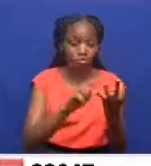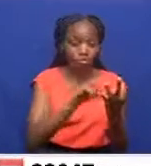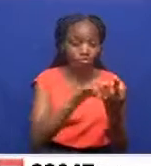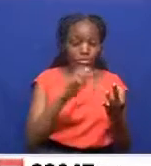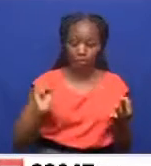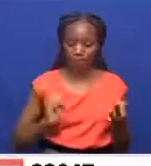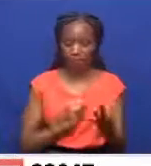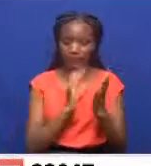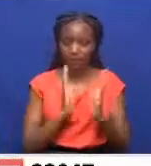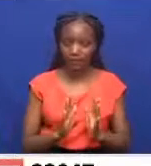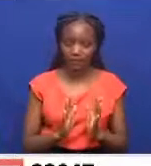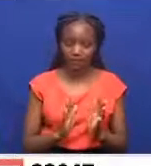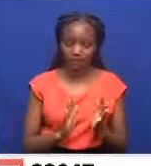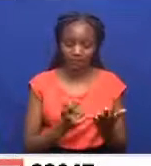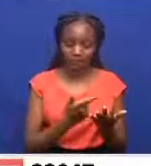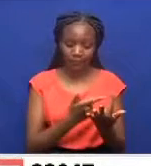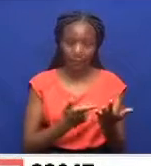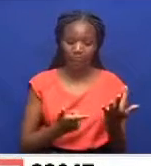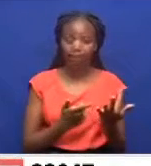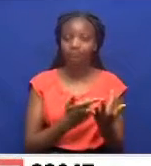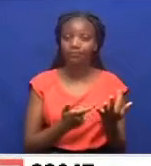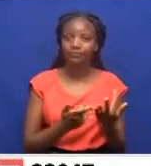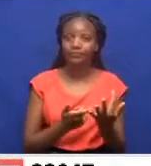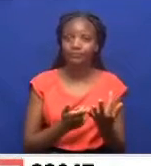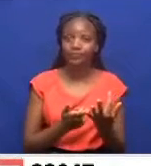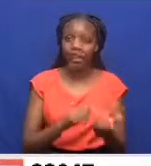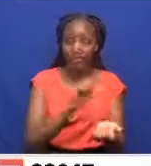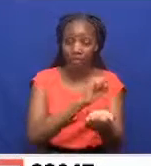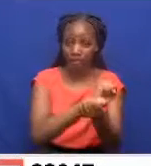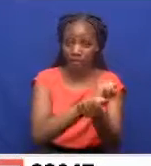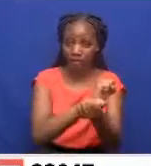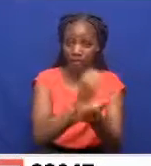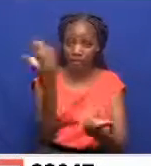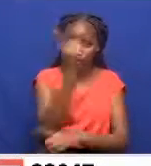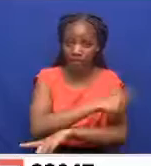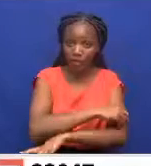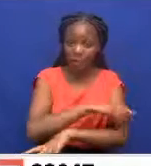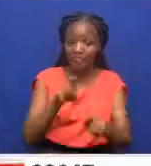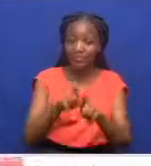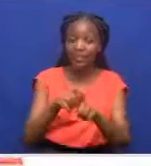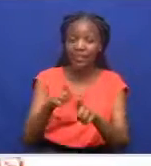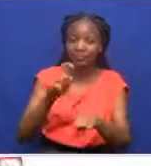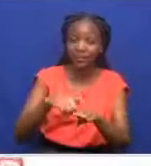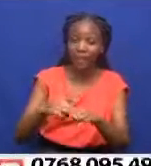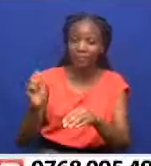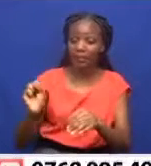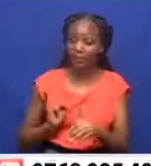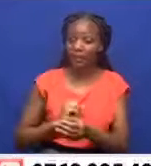Christopher Langat, and Samburu Steve Lelegwe, were arrested on a day Senate was set to debate